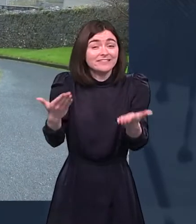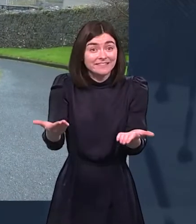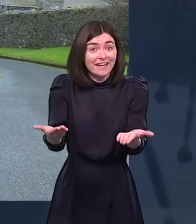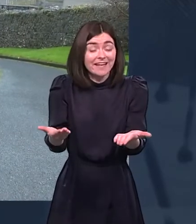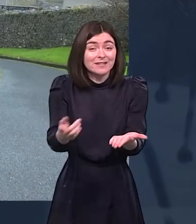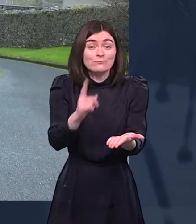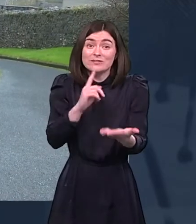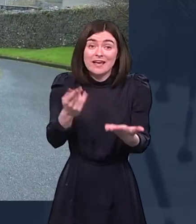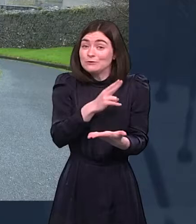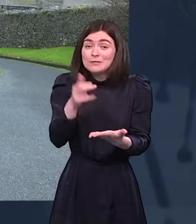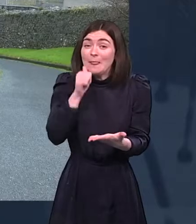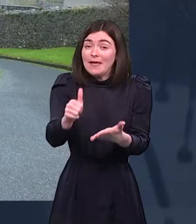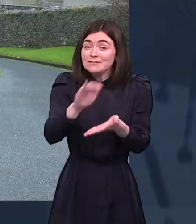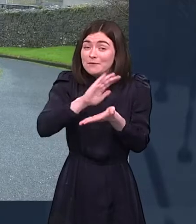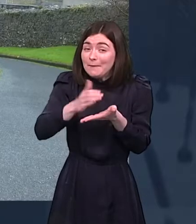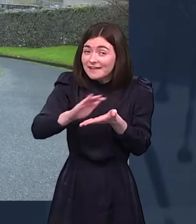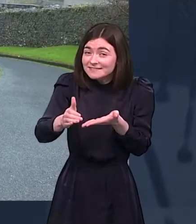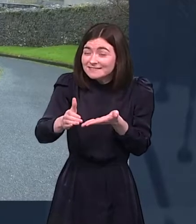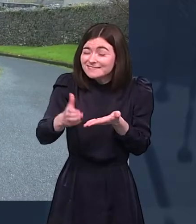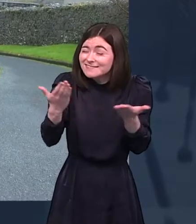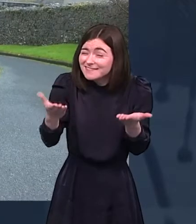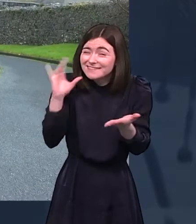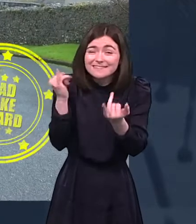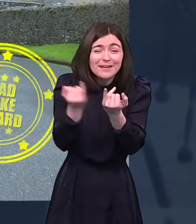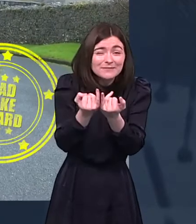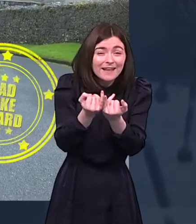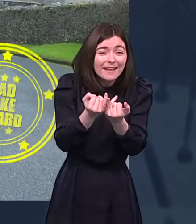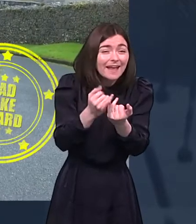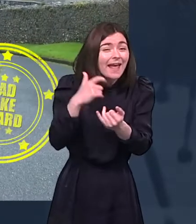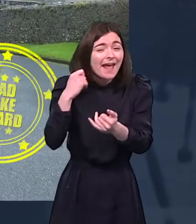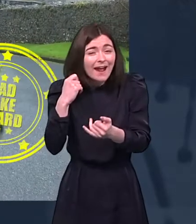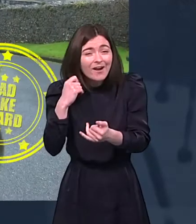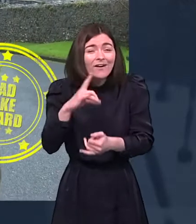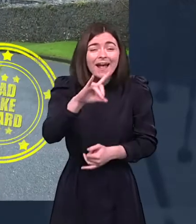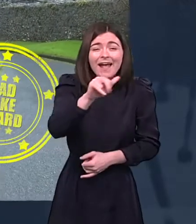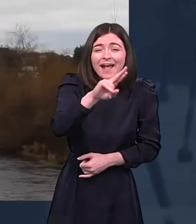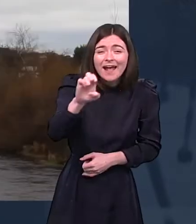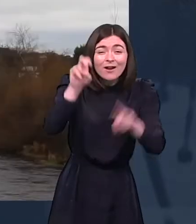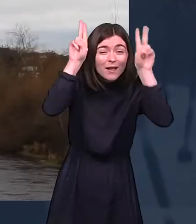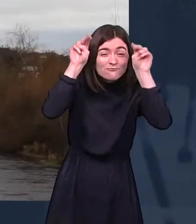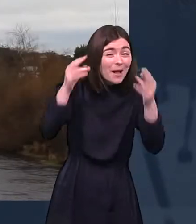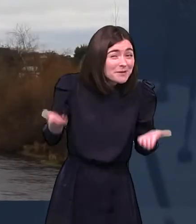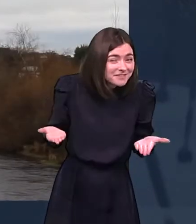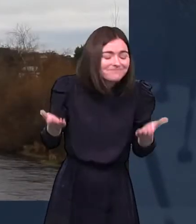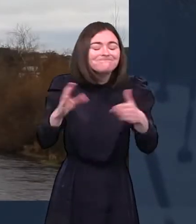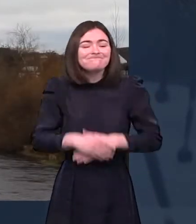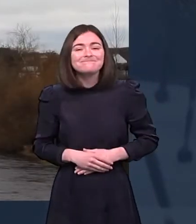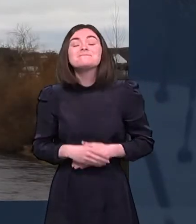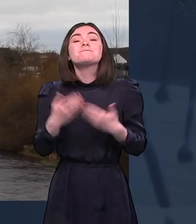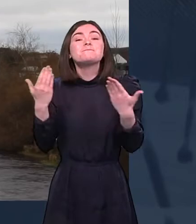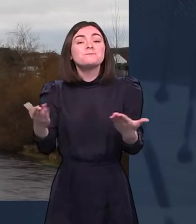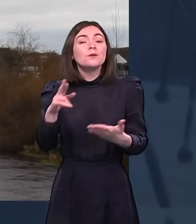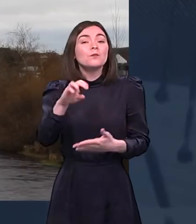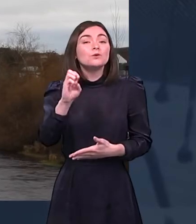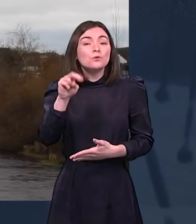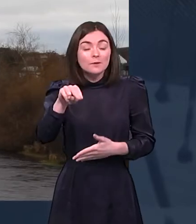anymore. See what I did? Rabbit, hare. Come on. The Normans used grand buildings